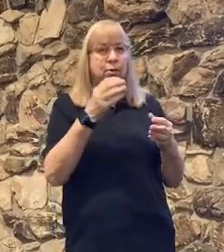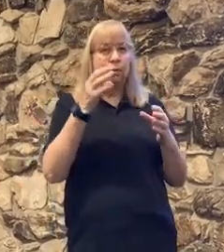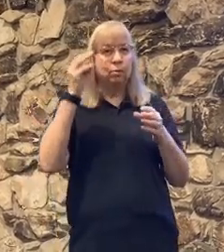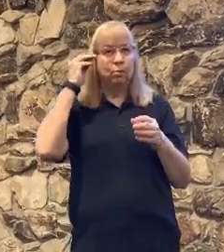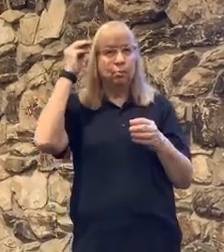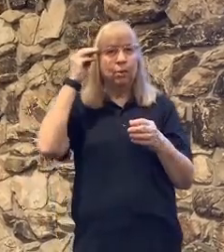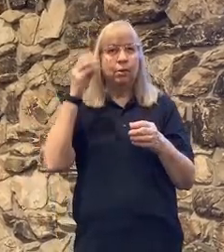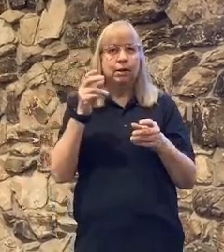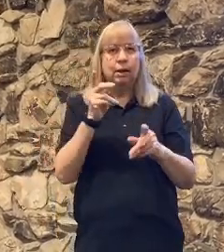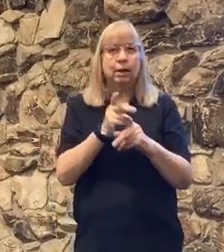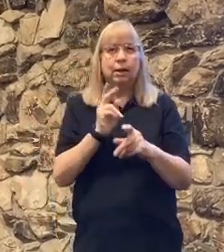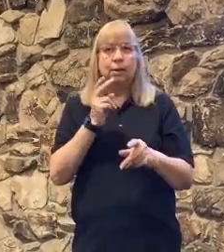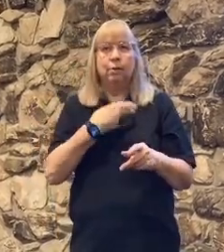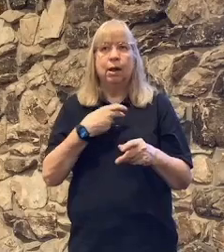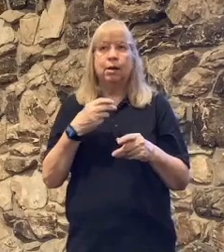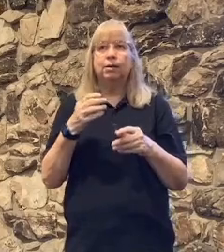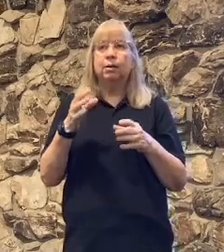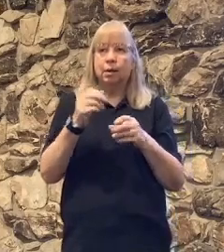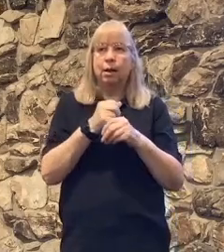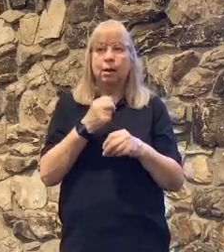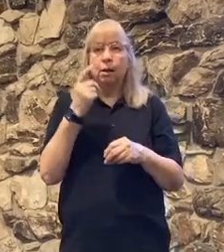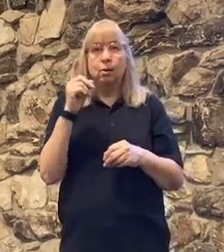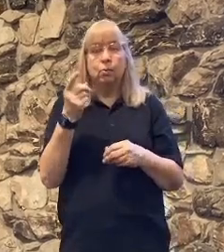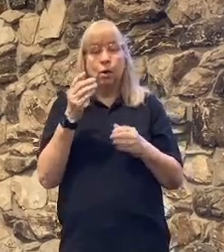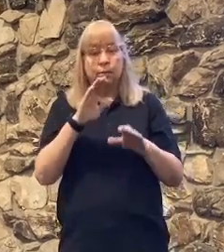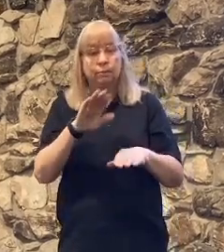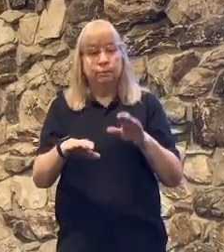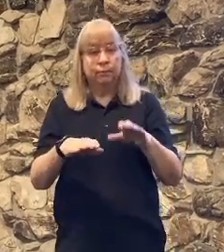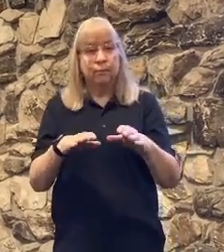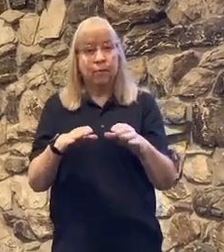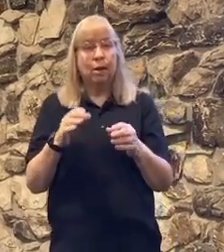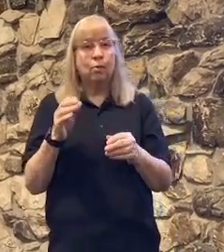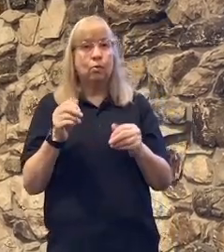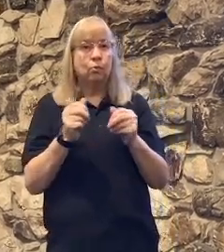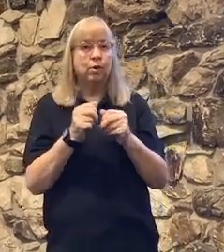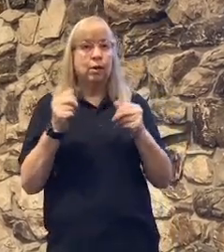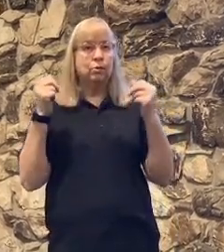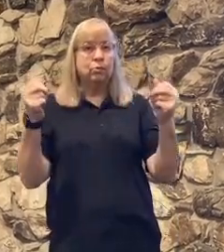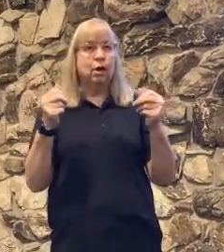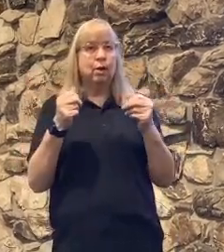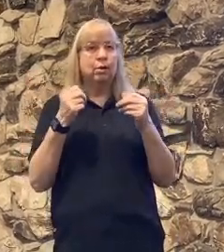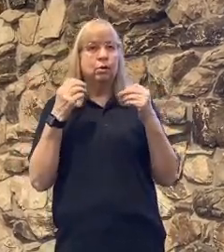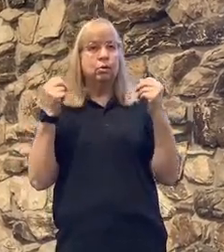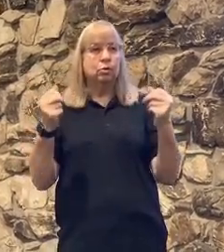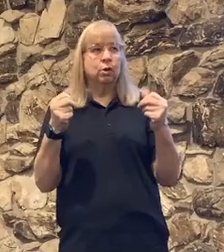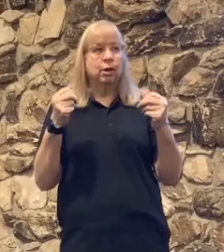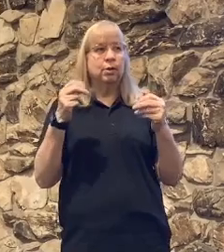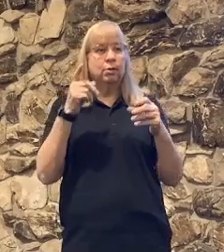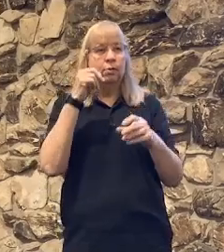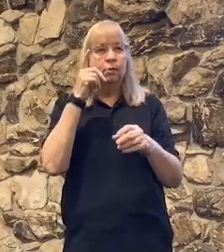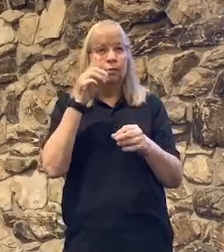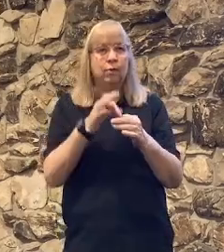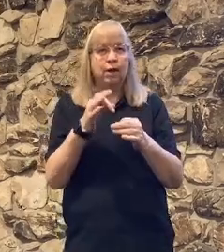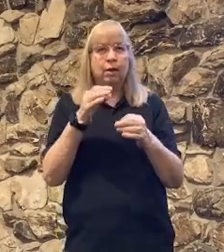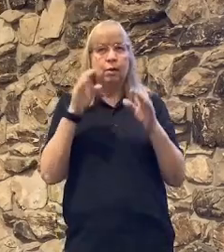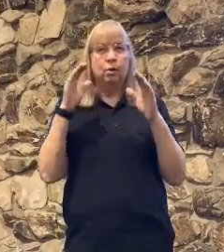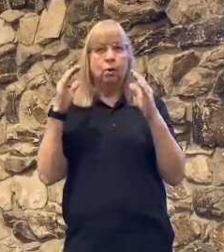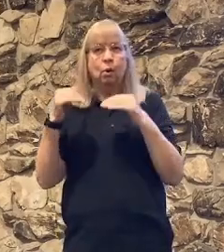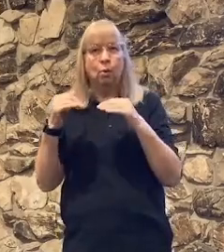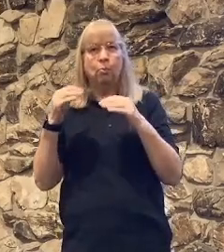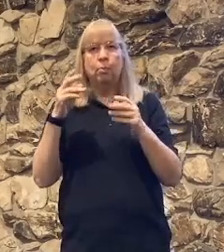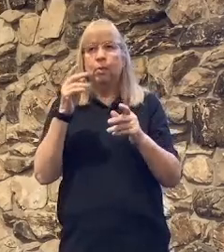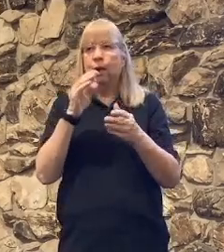us taking one step forward with strength, courage, faith, hope, and peace.